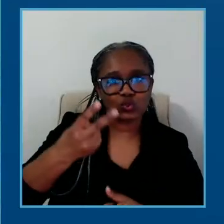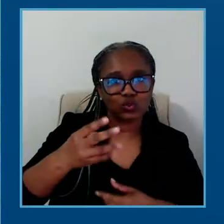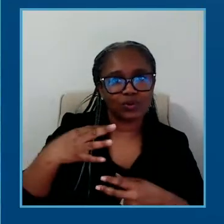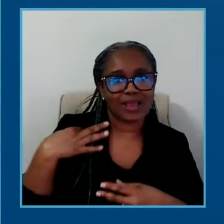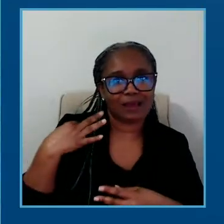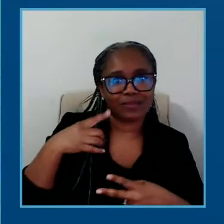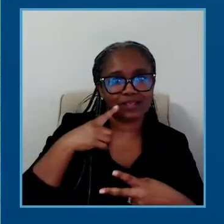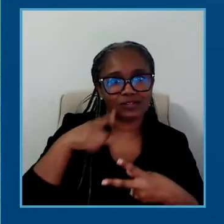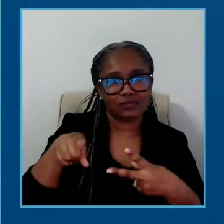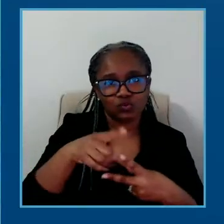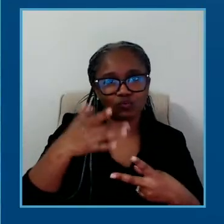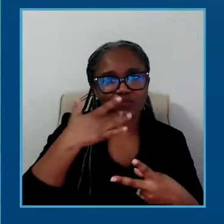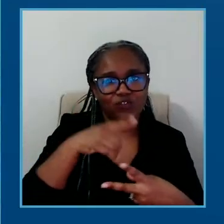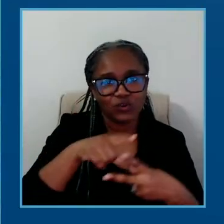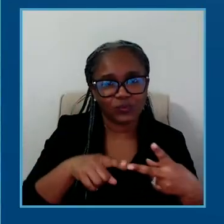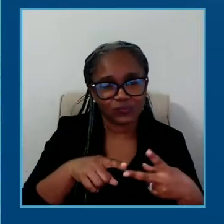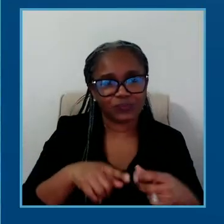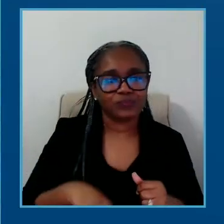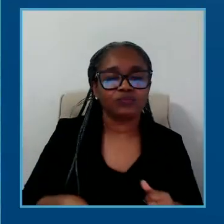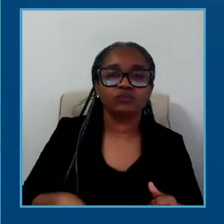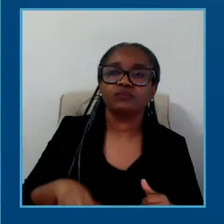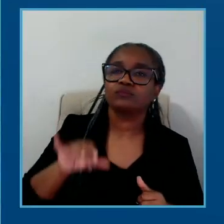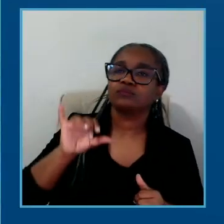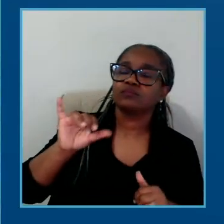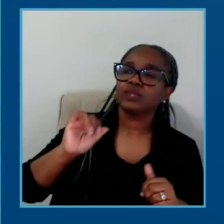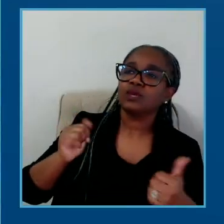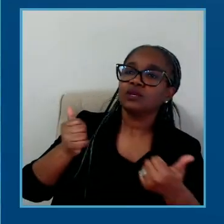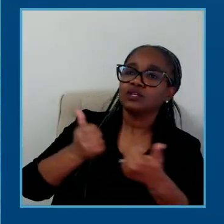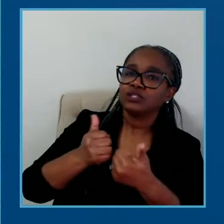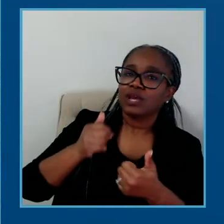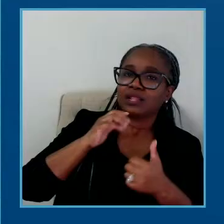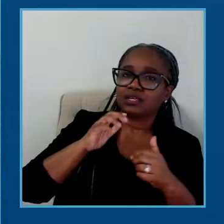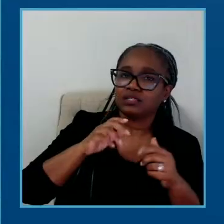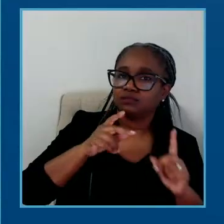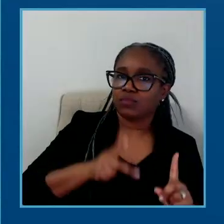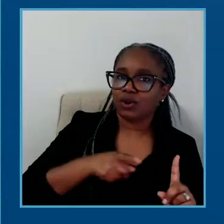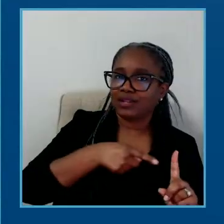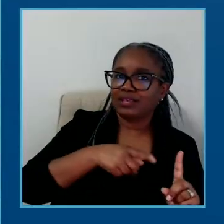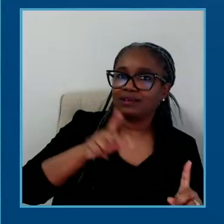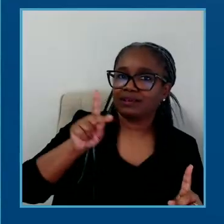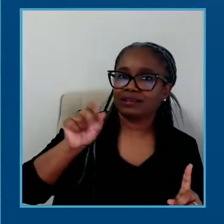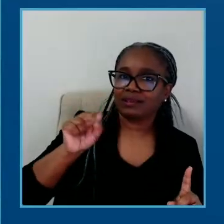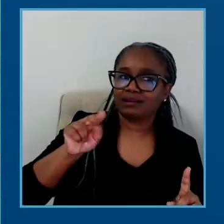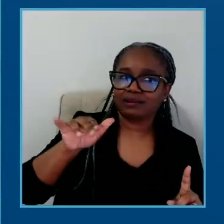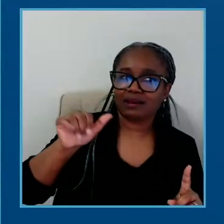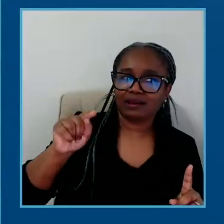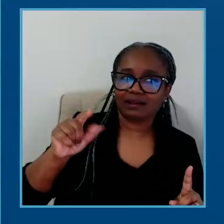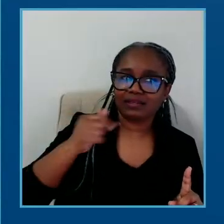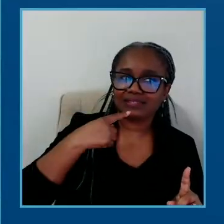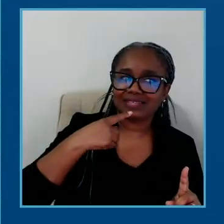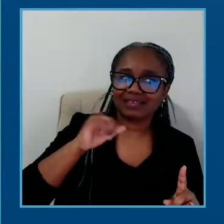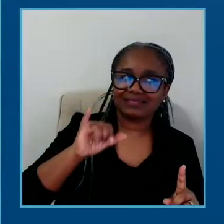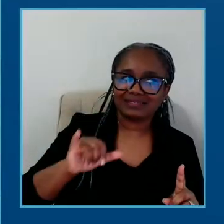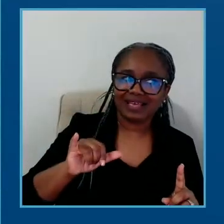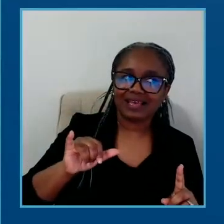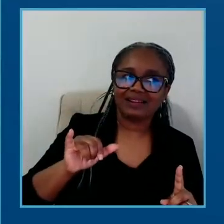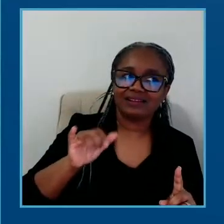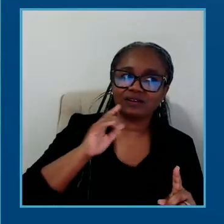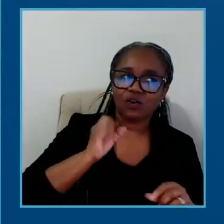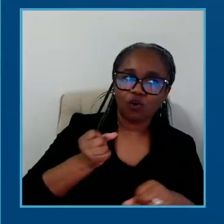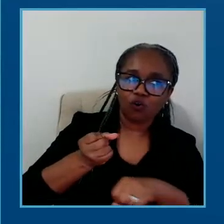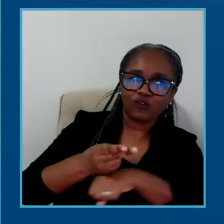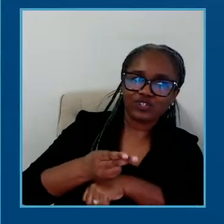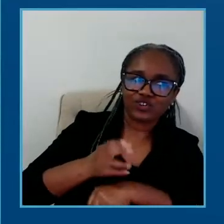Challenge party Kenyatta asserted that overturning certified elections and holding new races with a different candidate